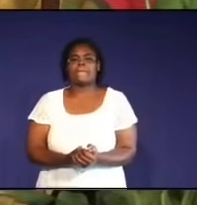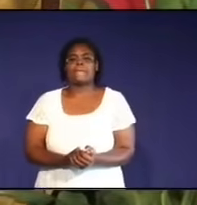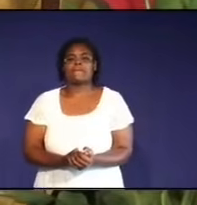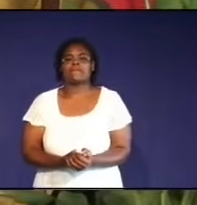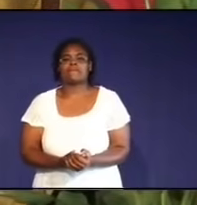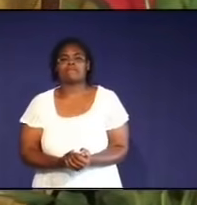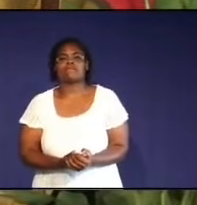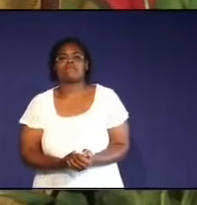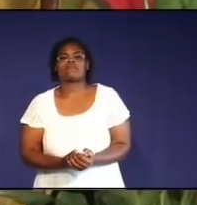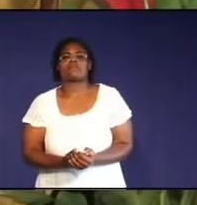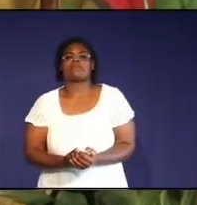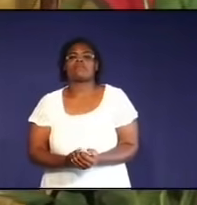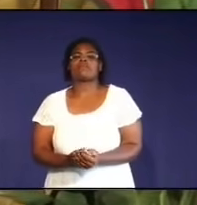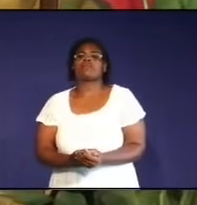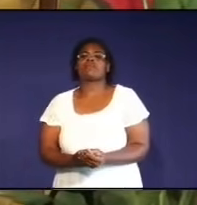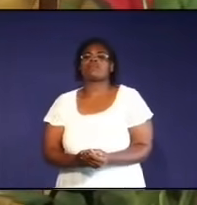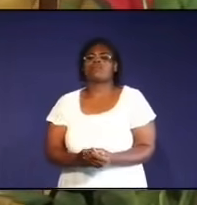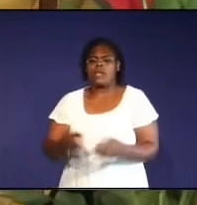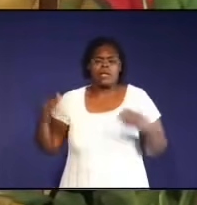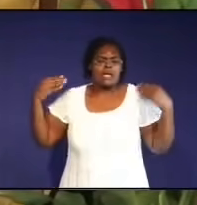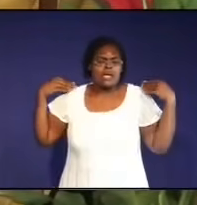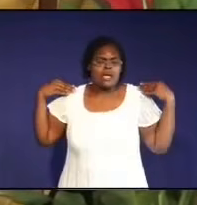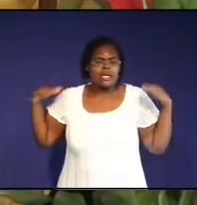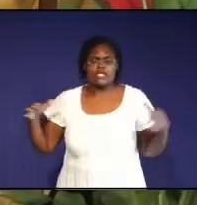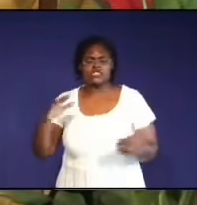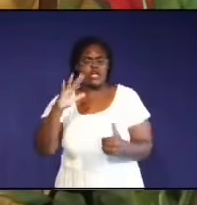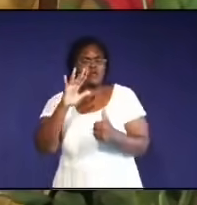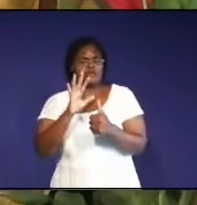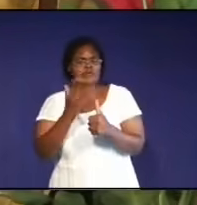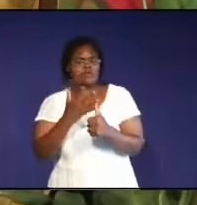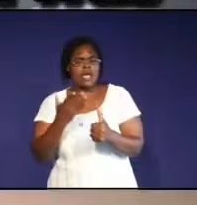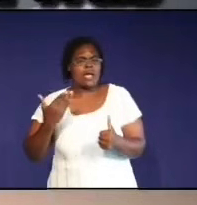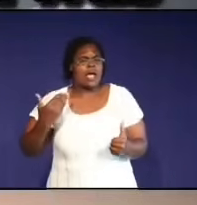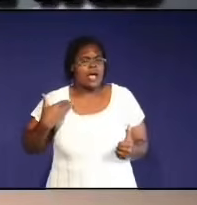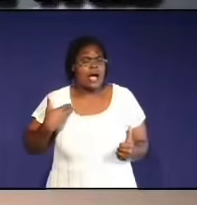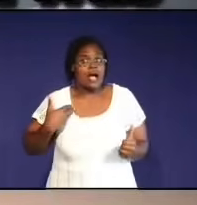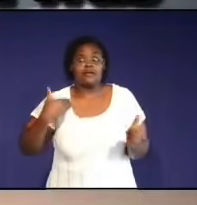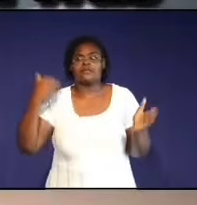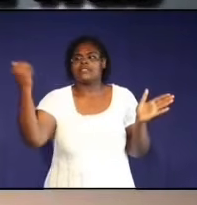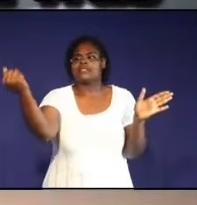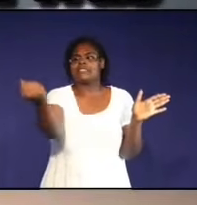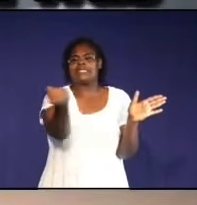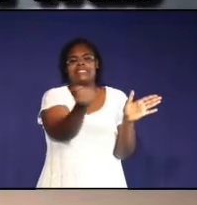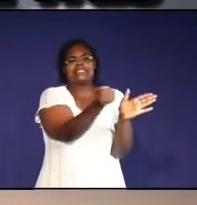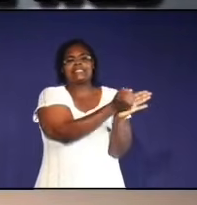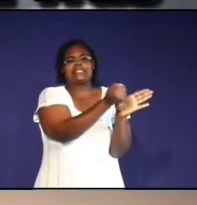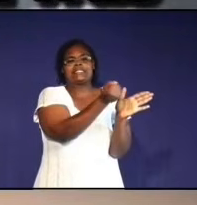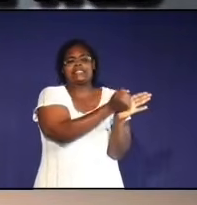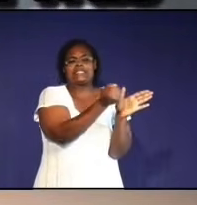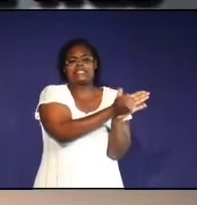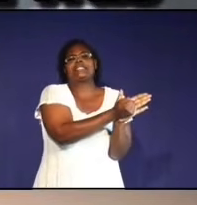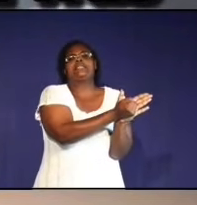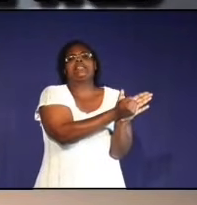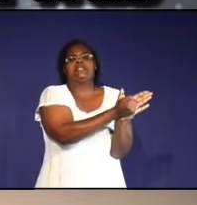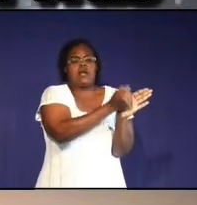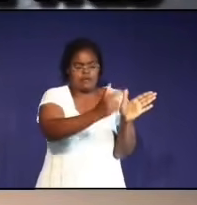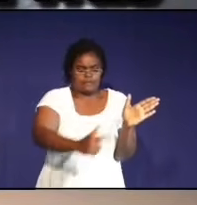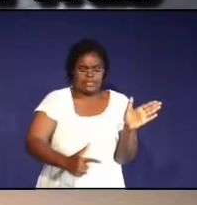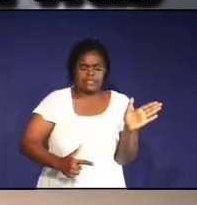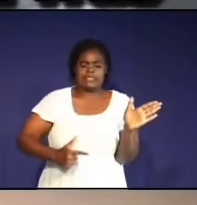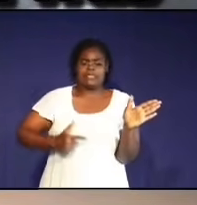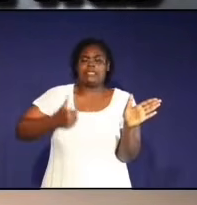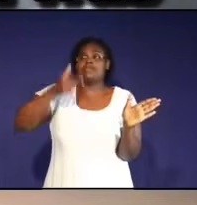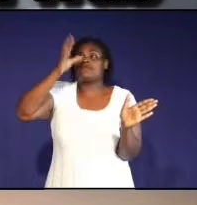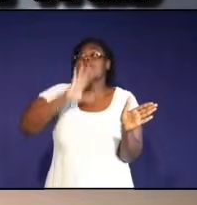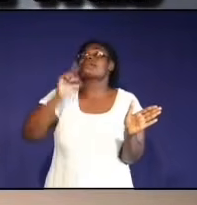he's having in his hand the seal of the living God.